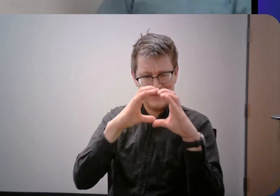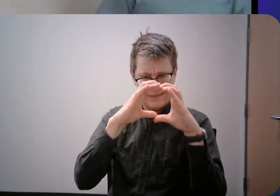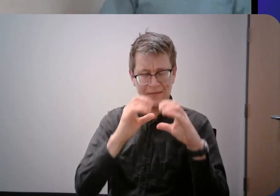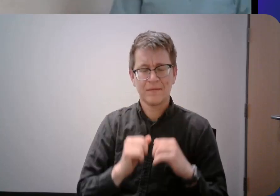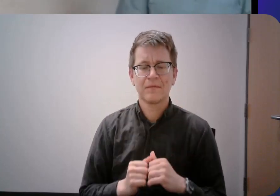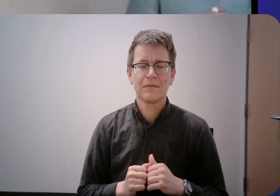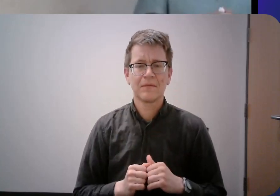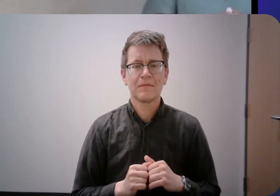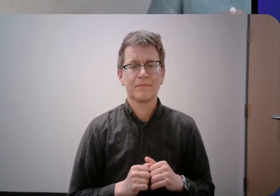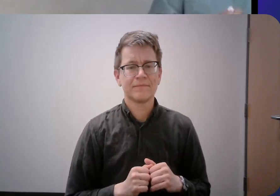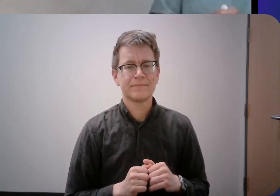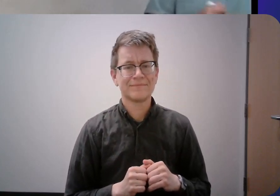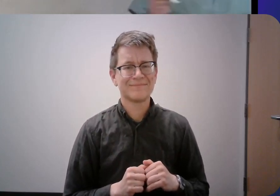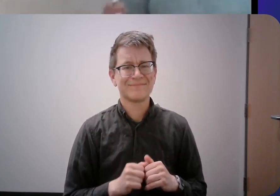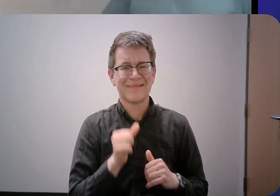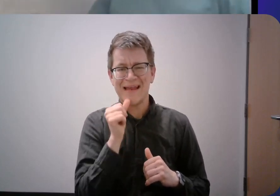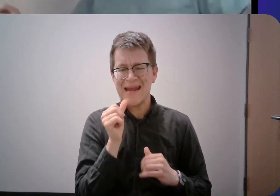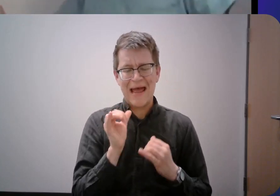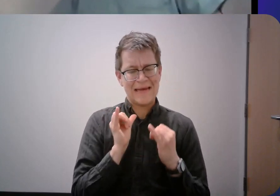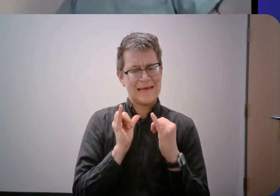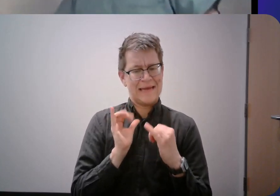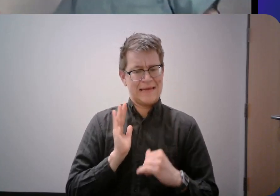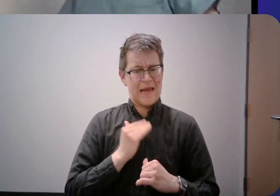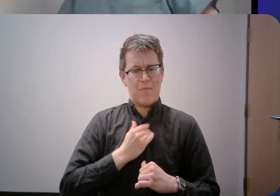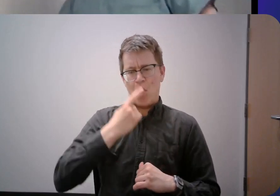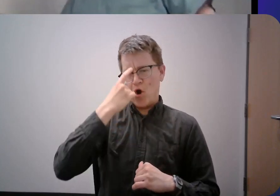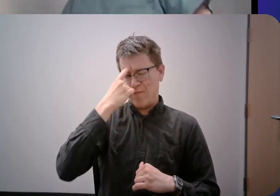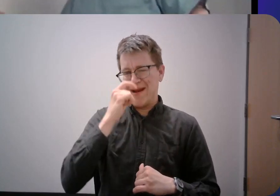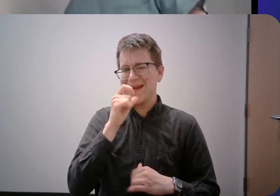this brain contains what they call DNA,